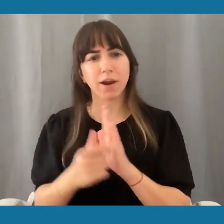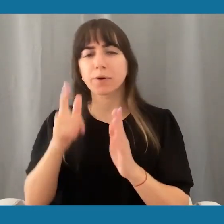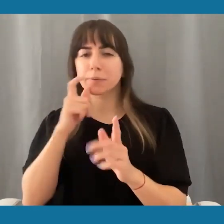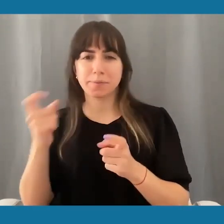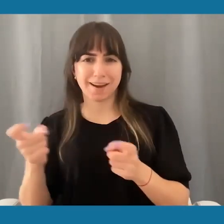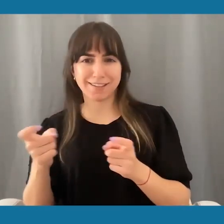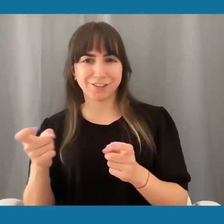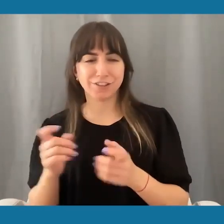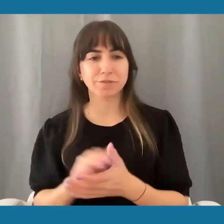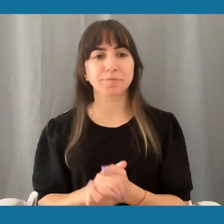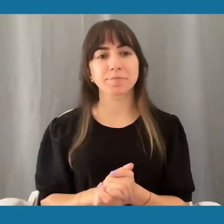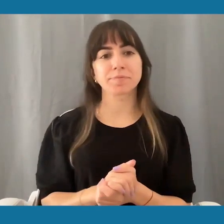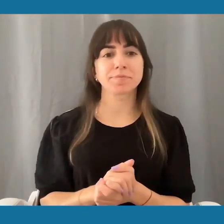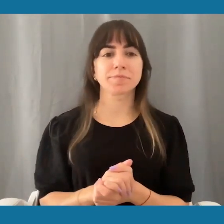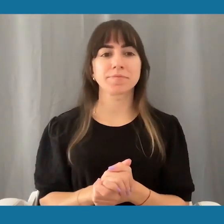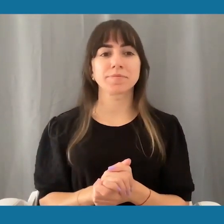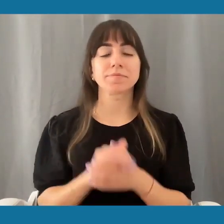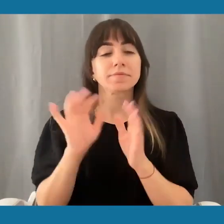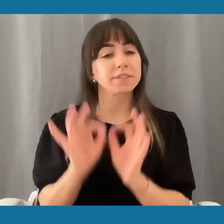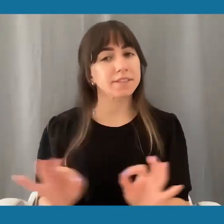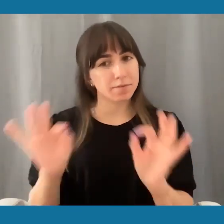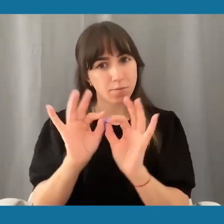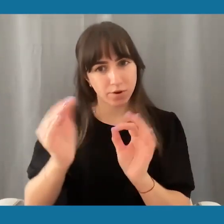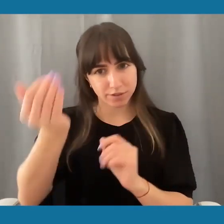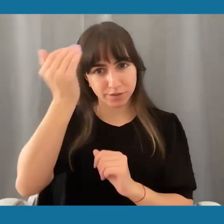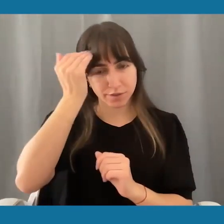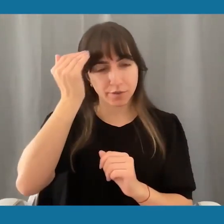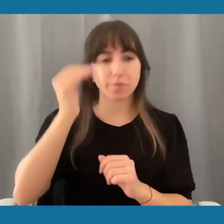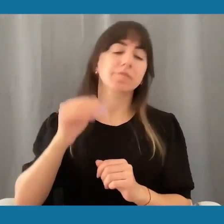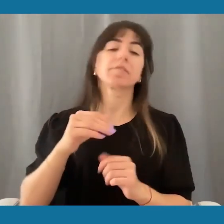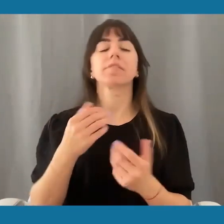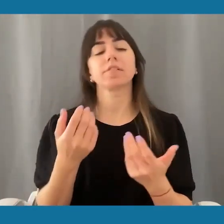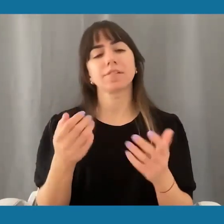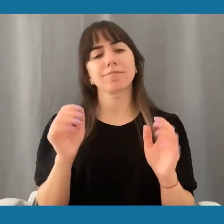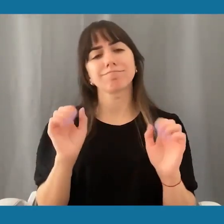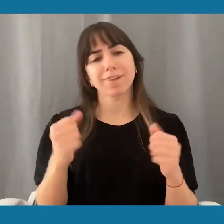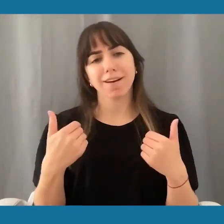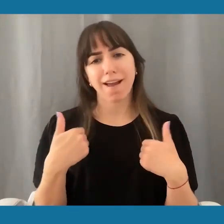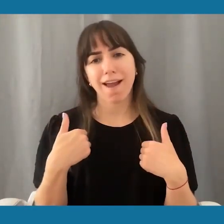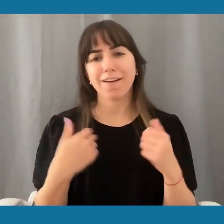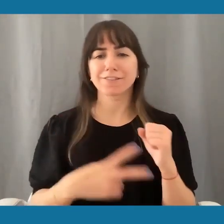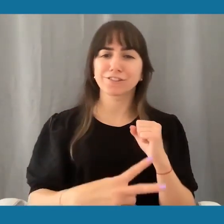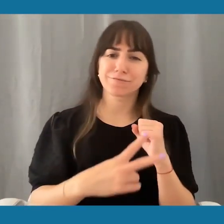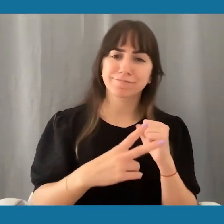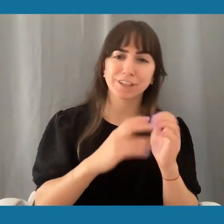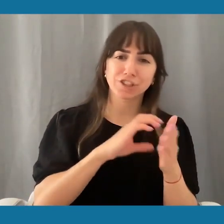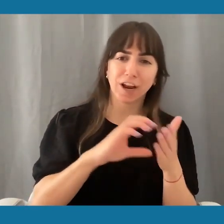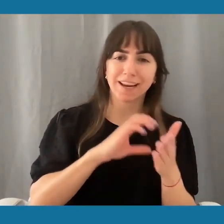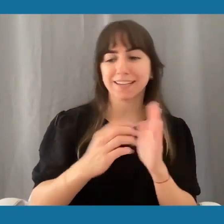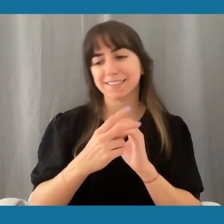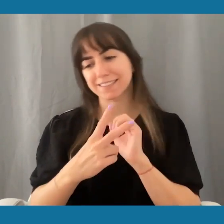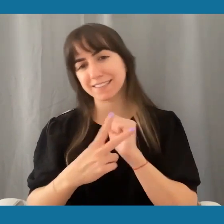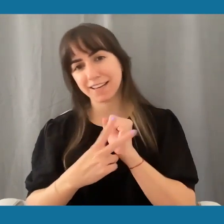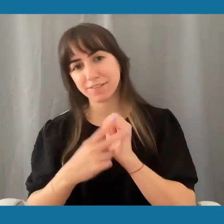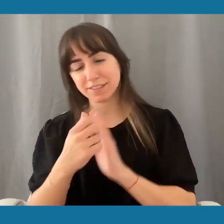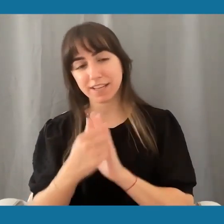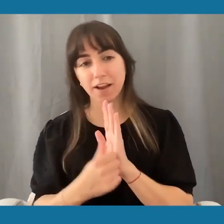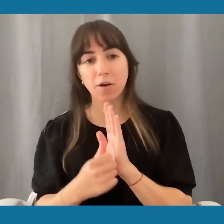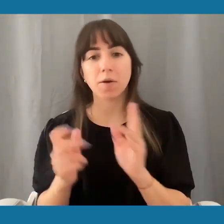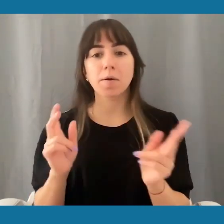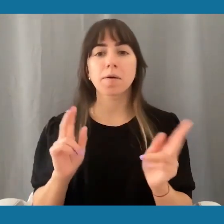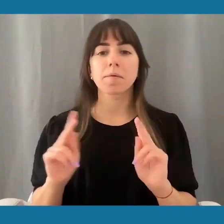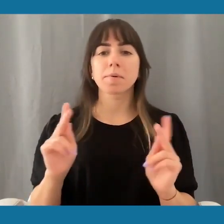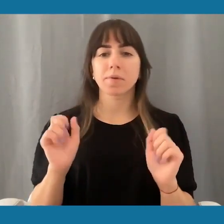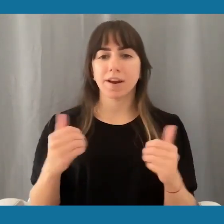know, although you can have multiple checking or savings account, an individual is only allowed one ABLE account nationwide. And